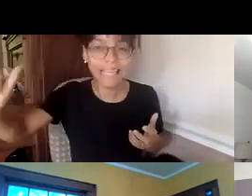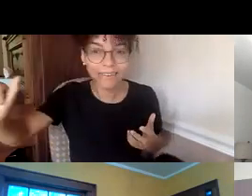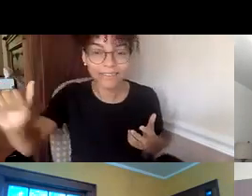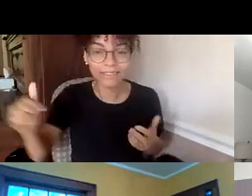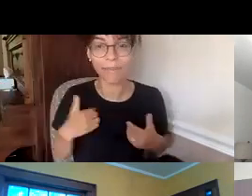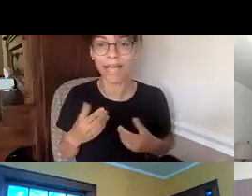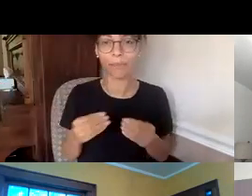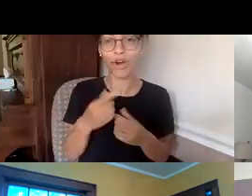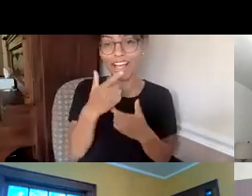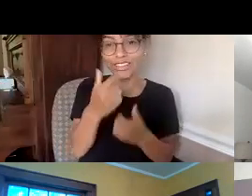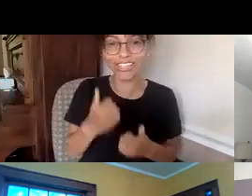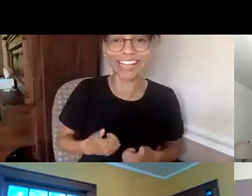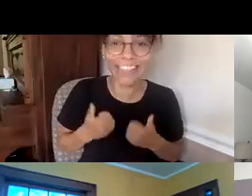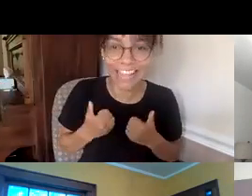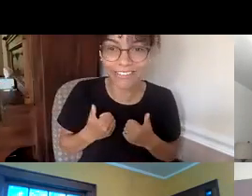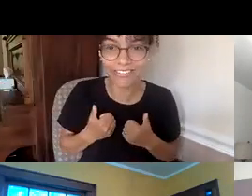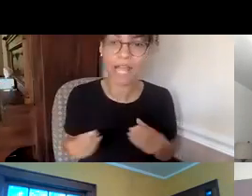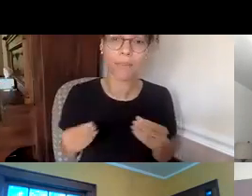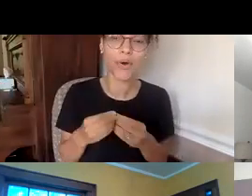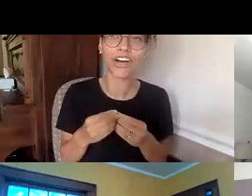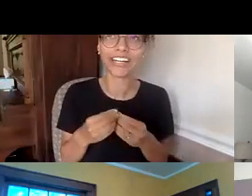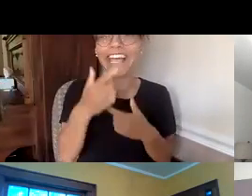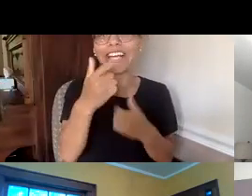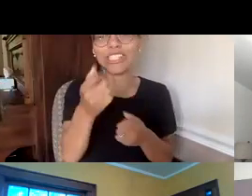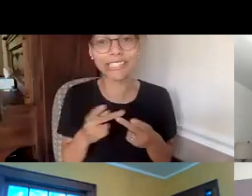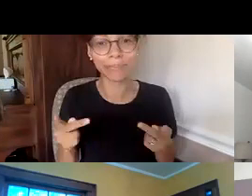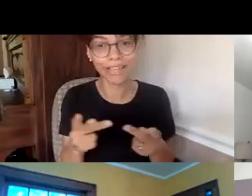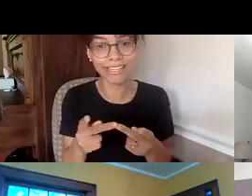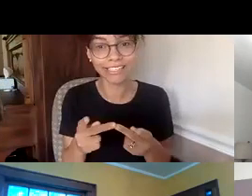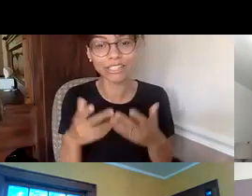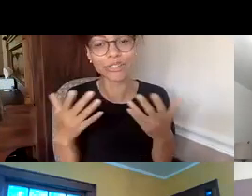interesting life in a much more interesting place. And so